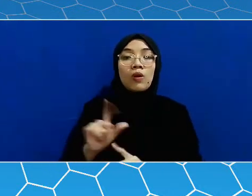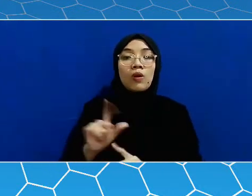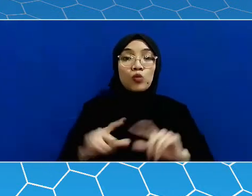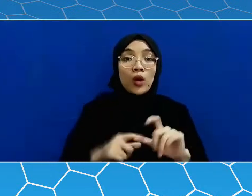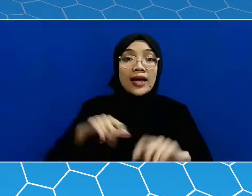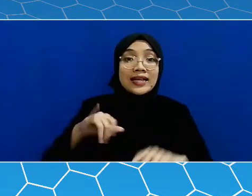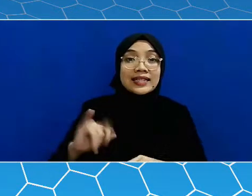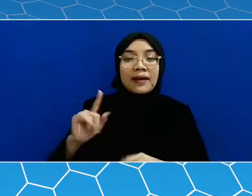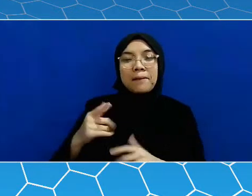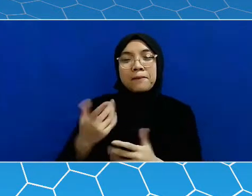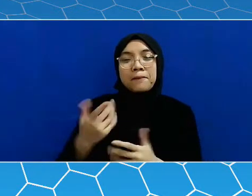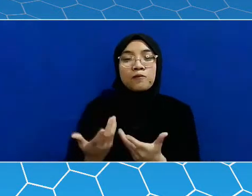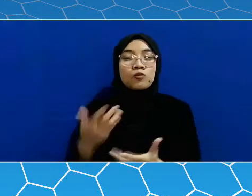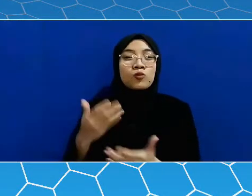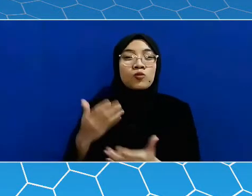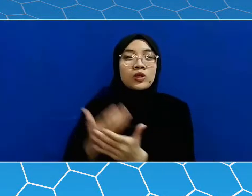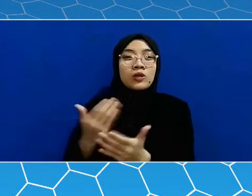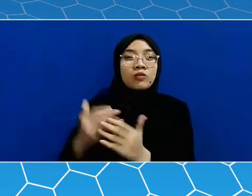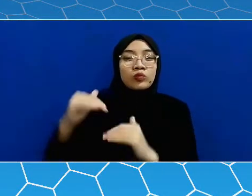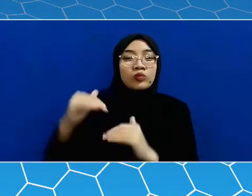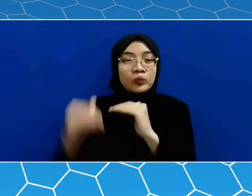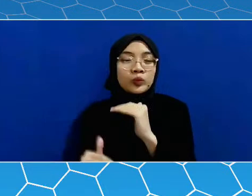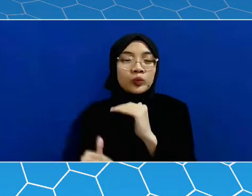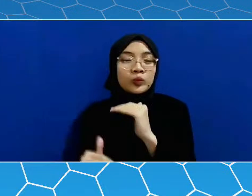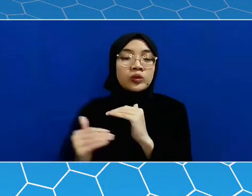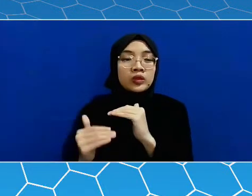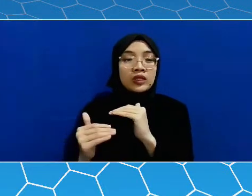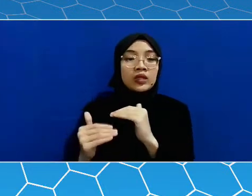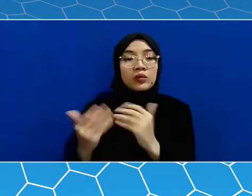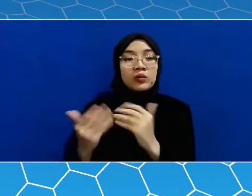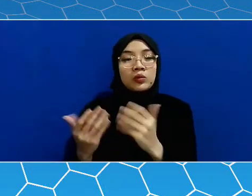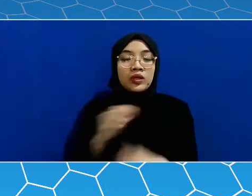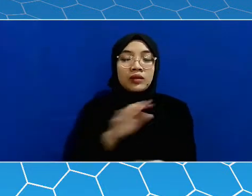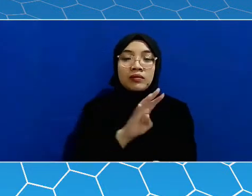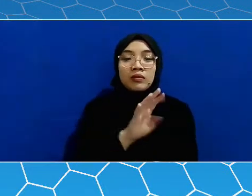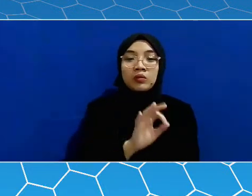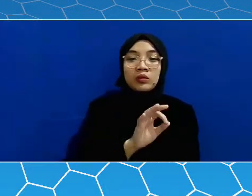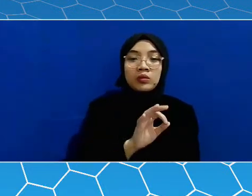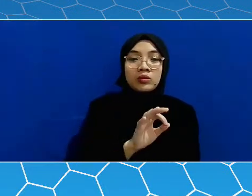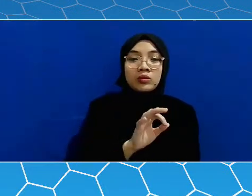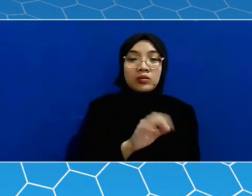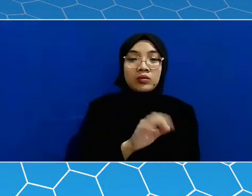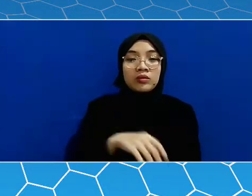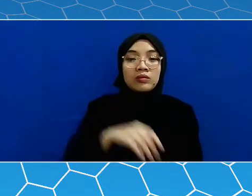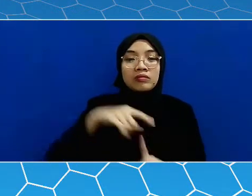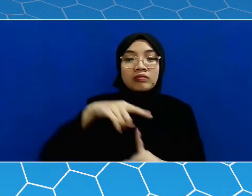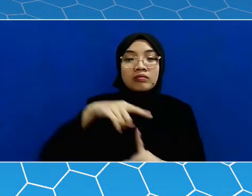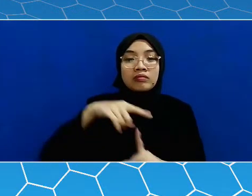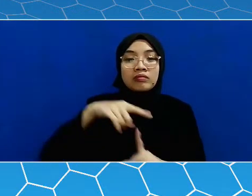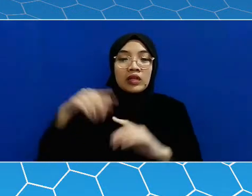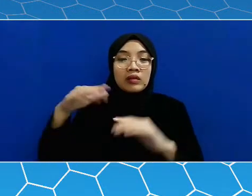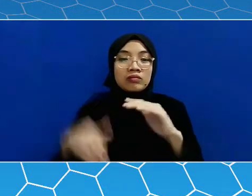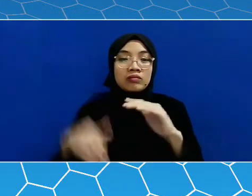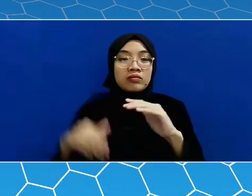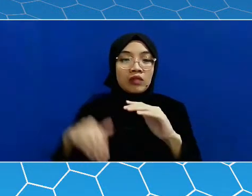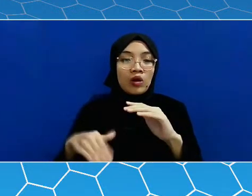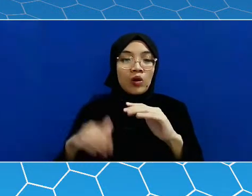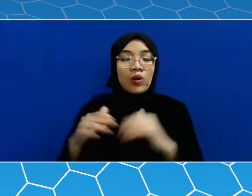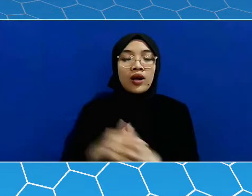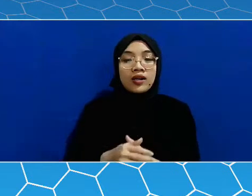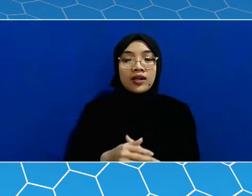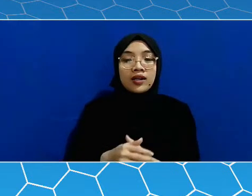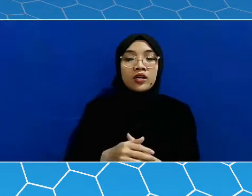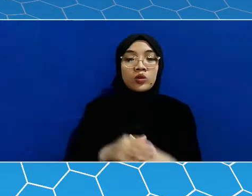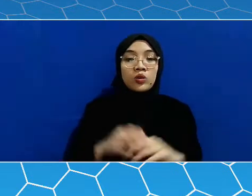group, and T20 a higher income group. And we can see here that basically the B40 groups do have